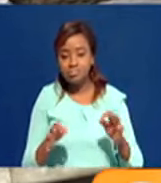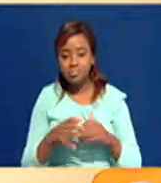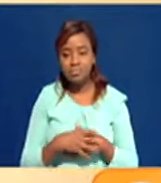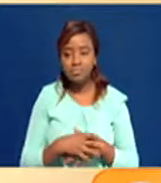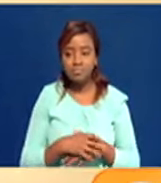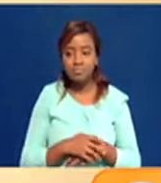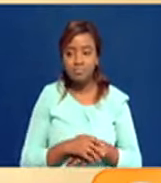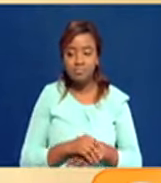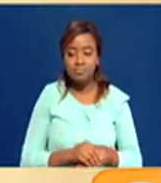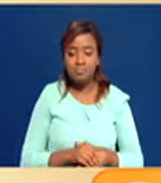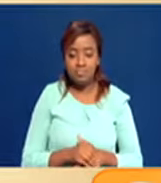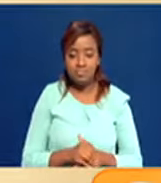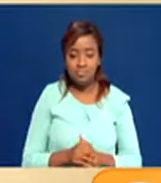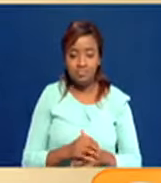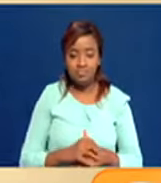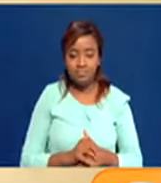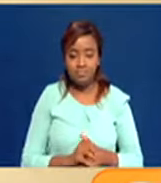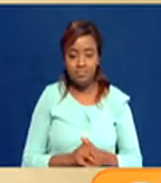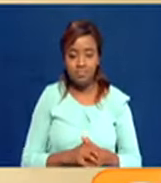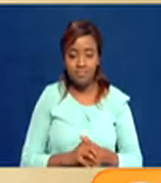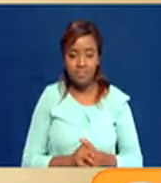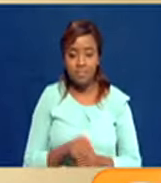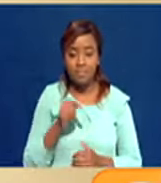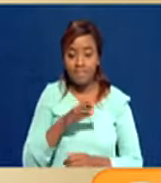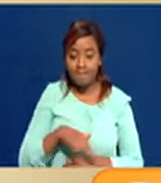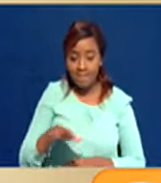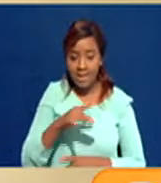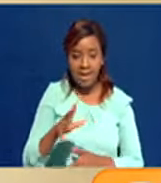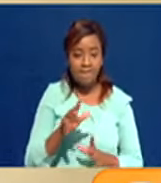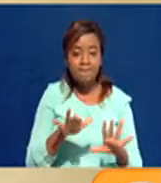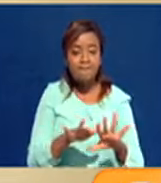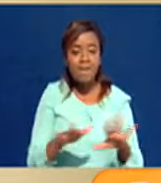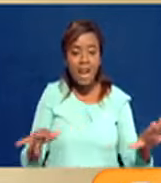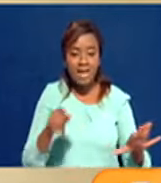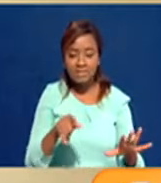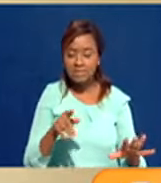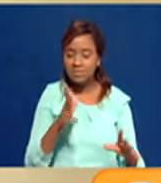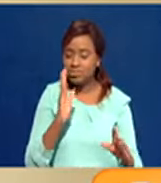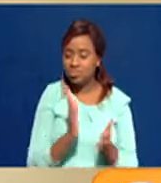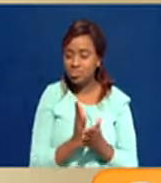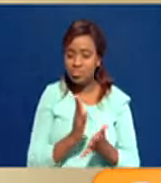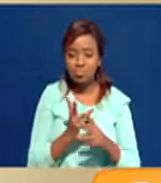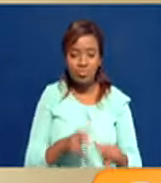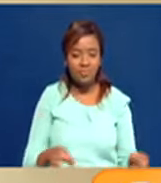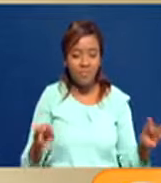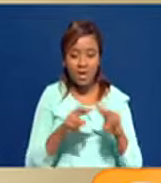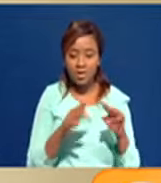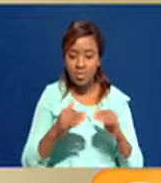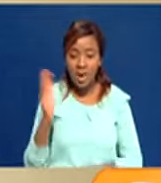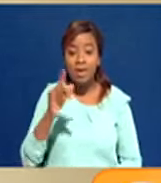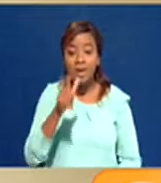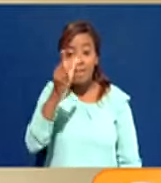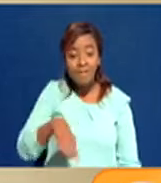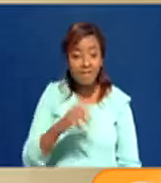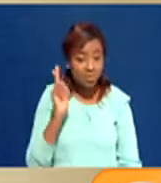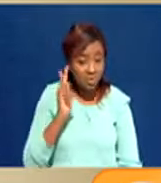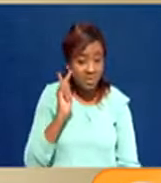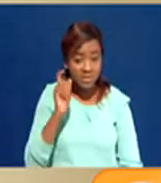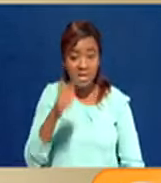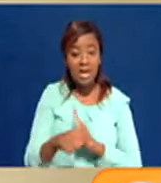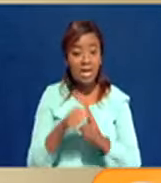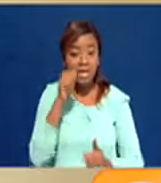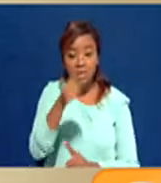very valuable asset. A Kisii will kill you if you touch his land. And